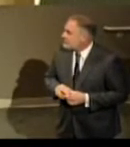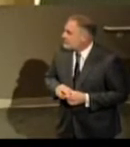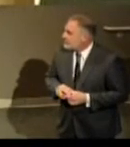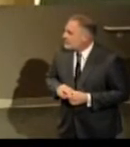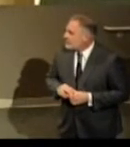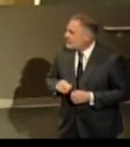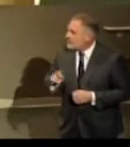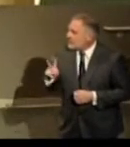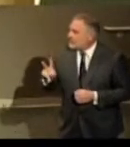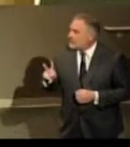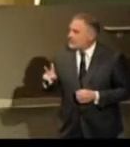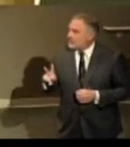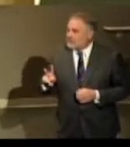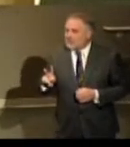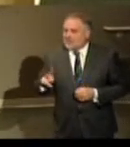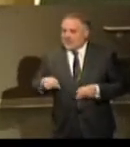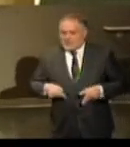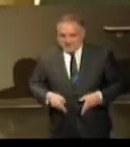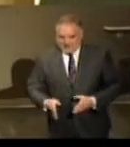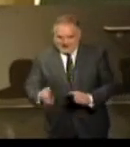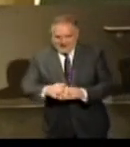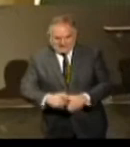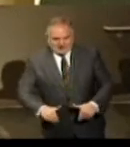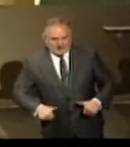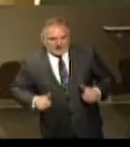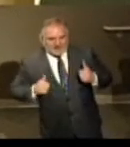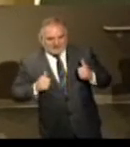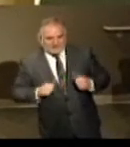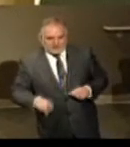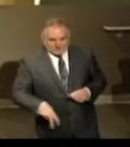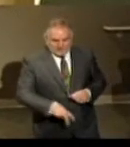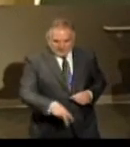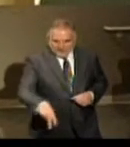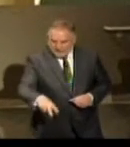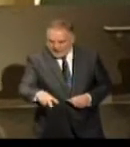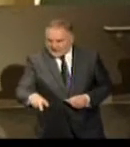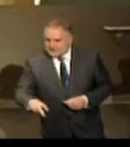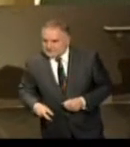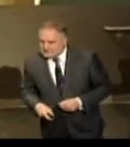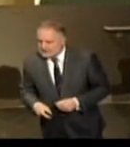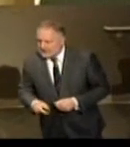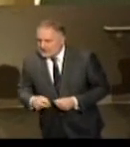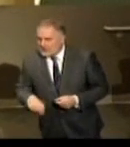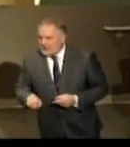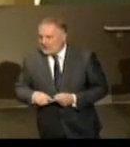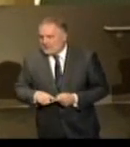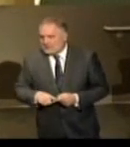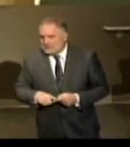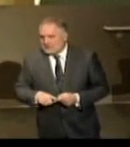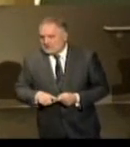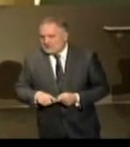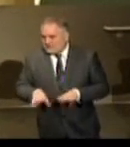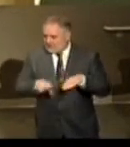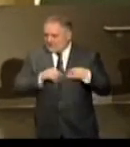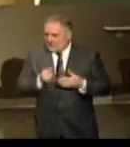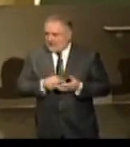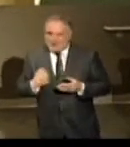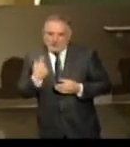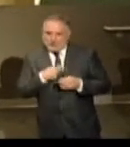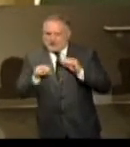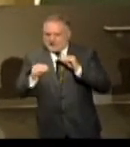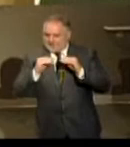There are two courses in life you can take when it comes to what we teach about creation. You